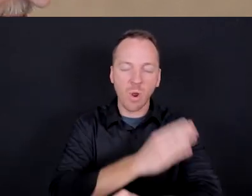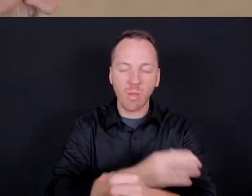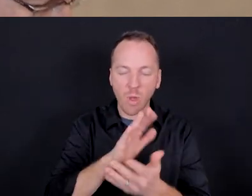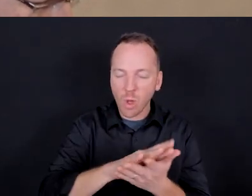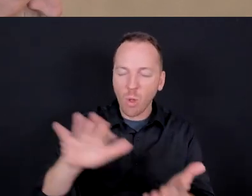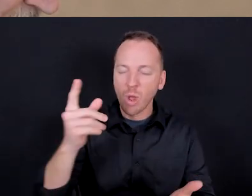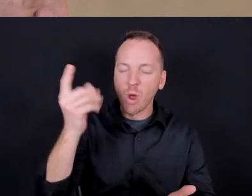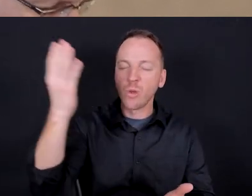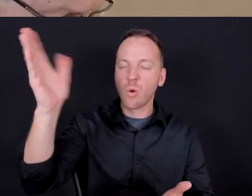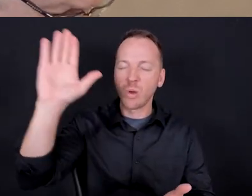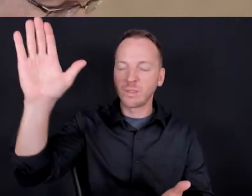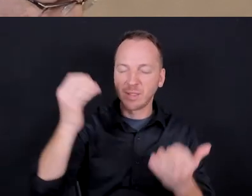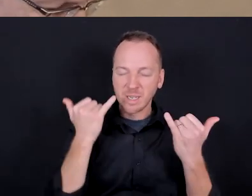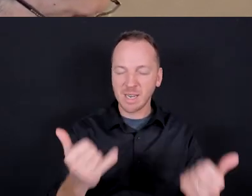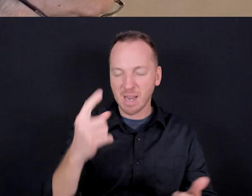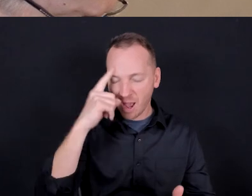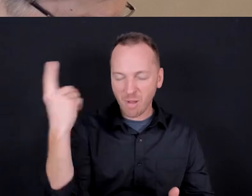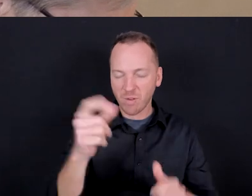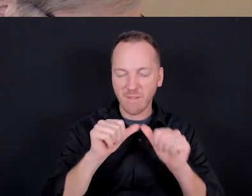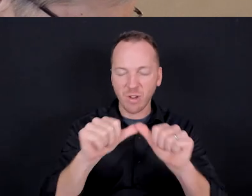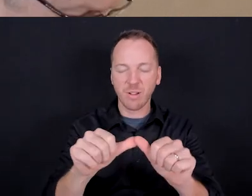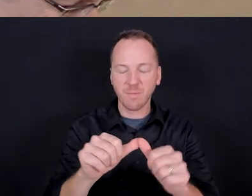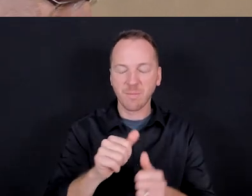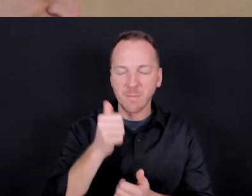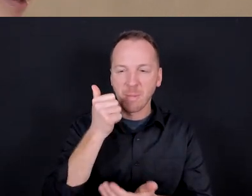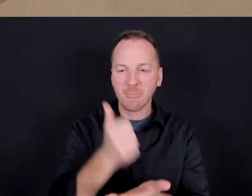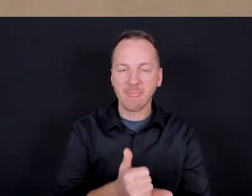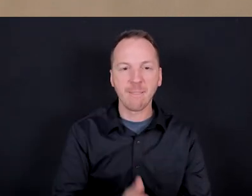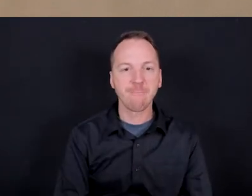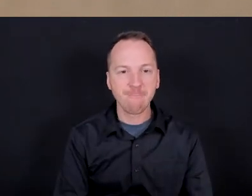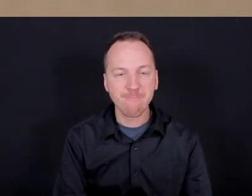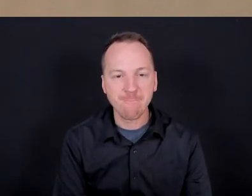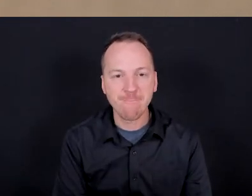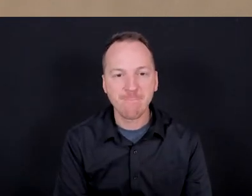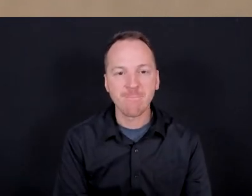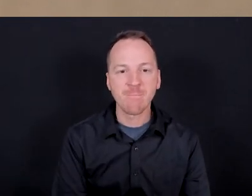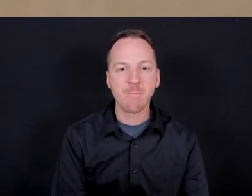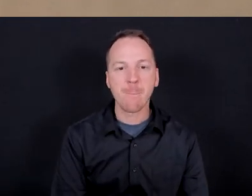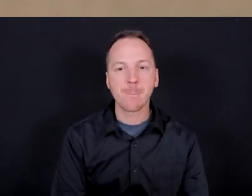power, and the glory are yours, now and forever. Amen.